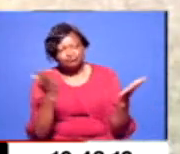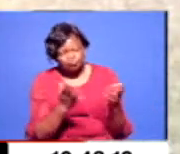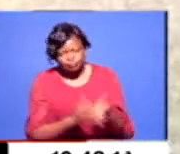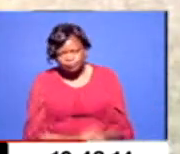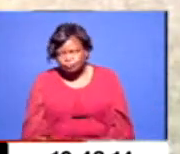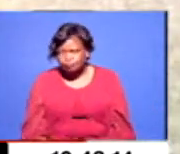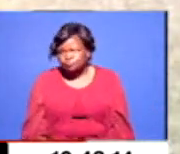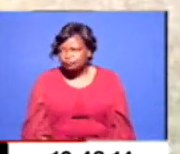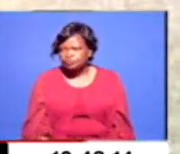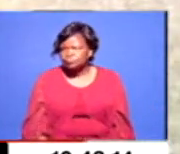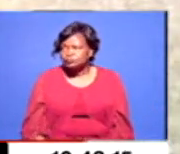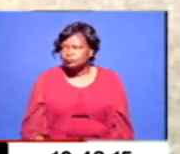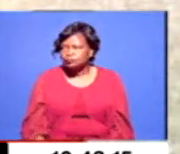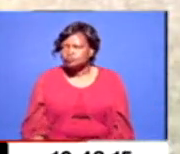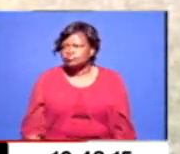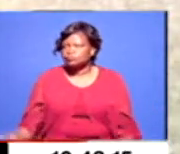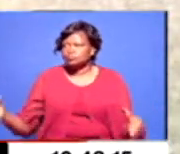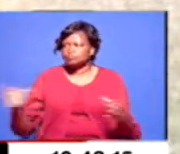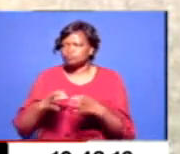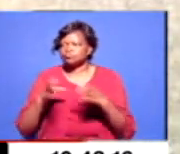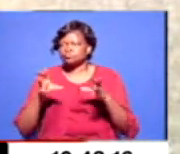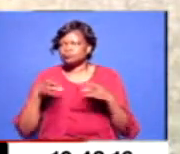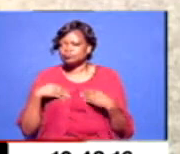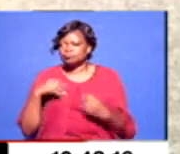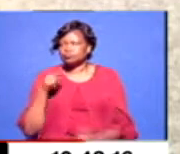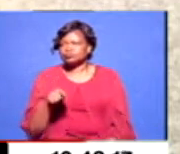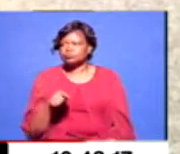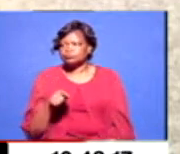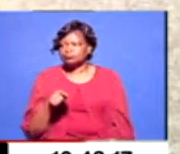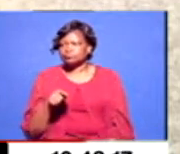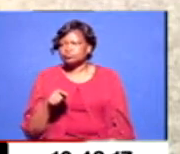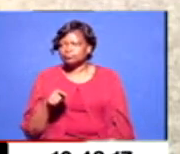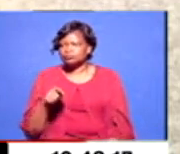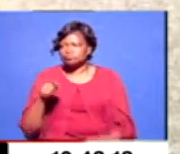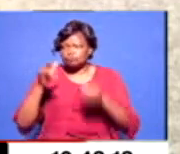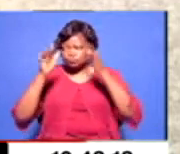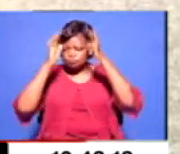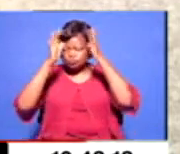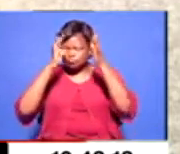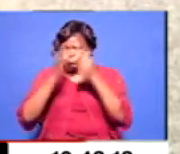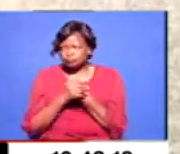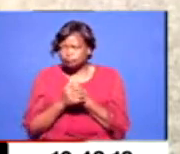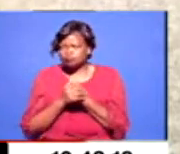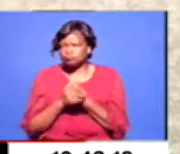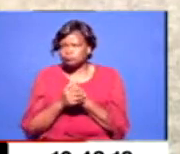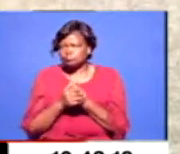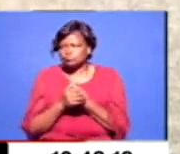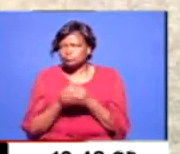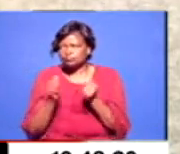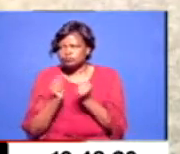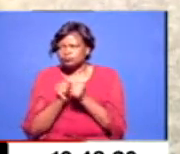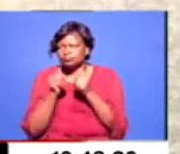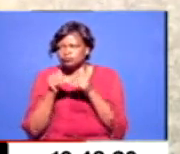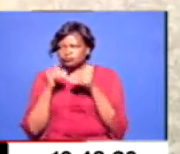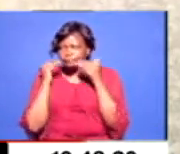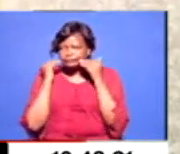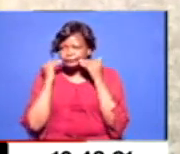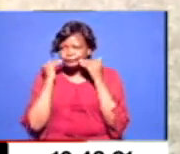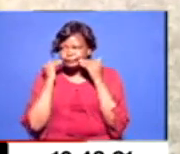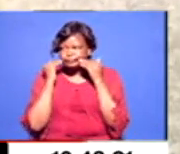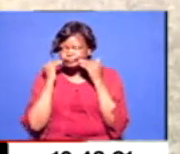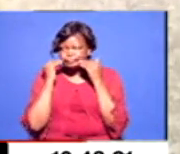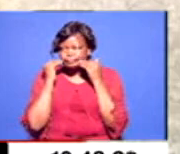Community accepted this initiative with smiles, I might say, mm-hmm.